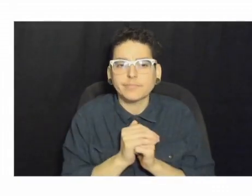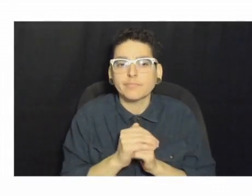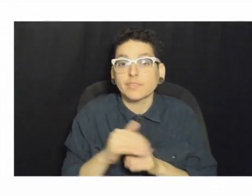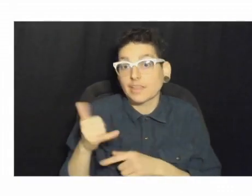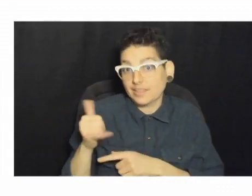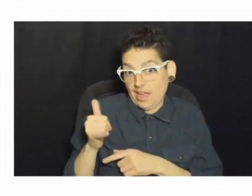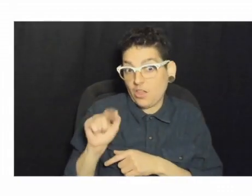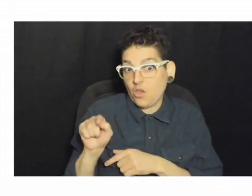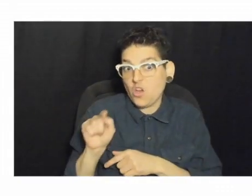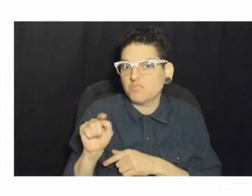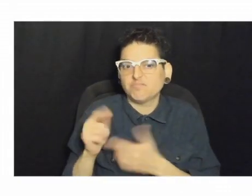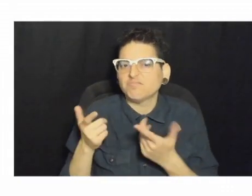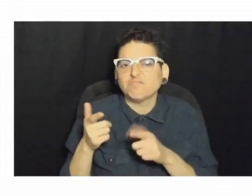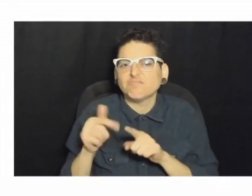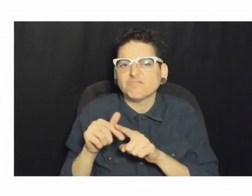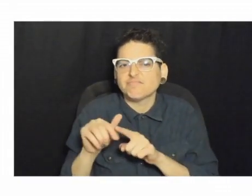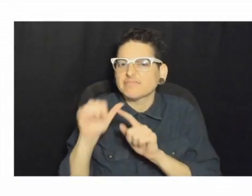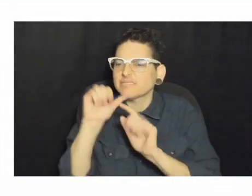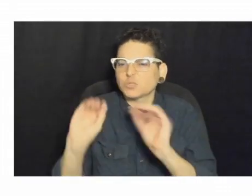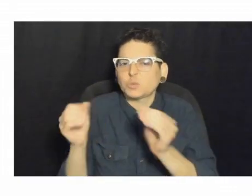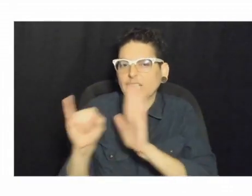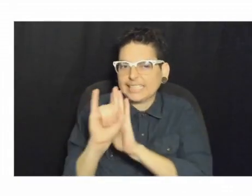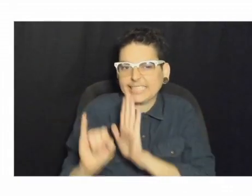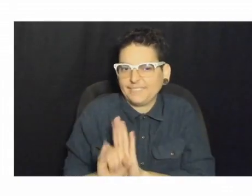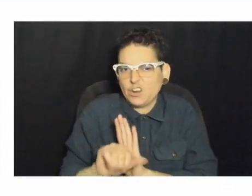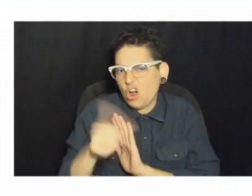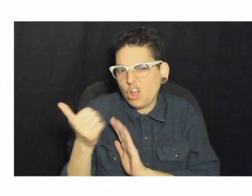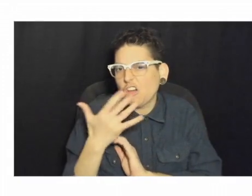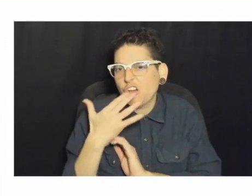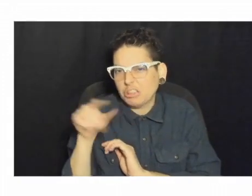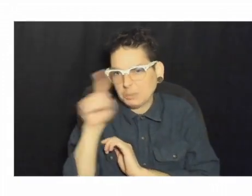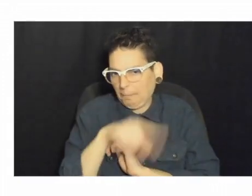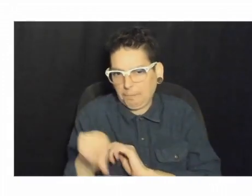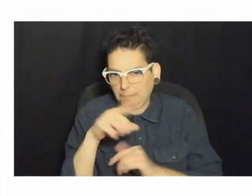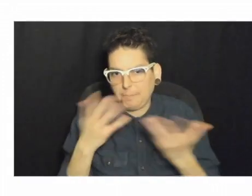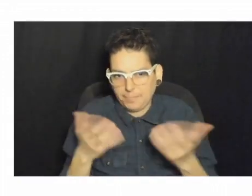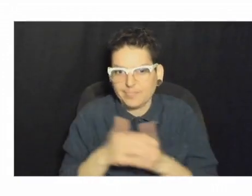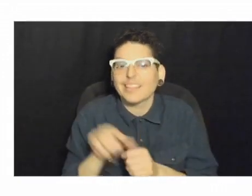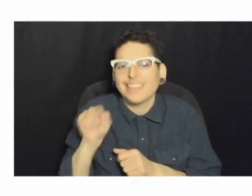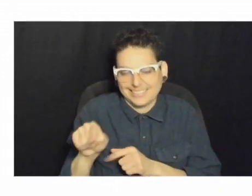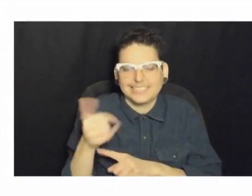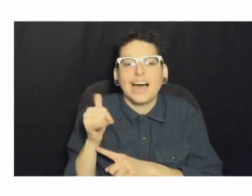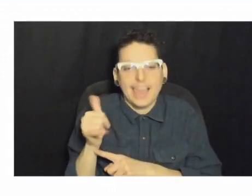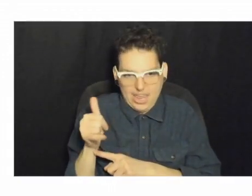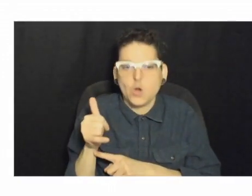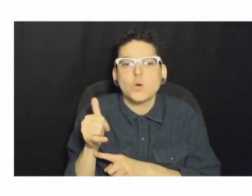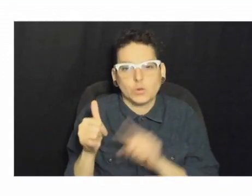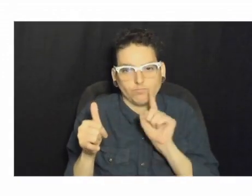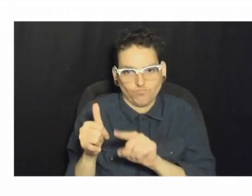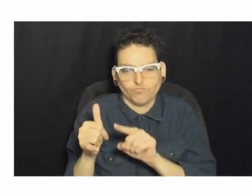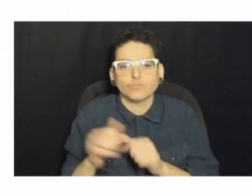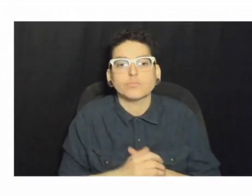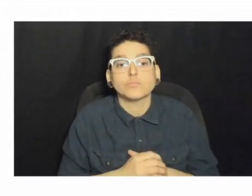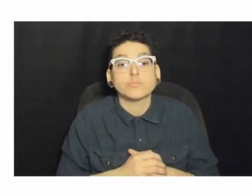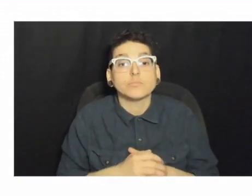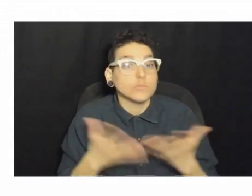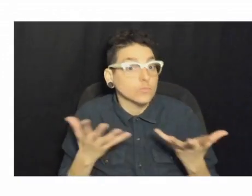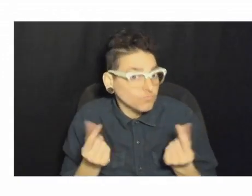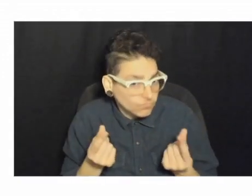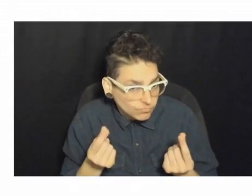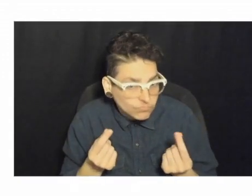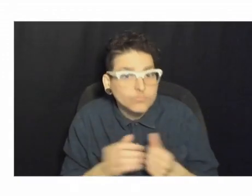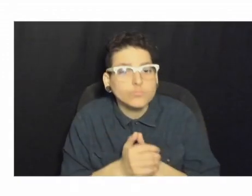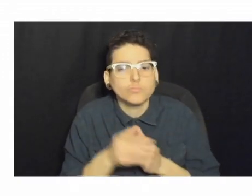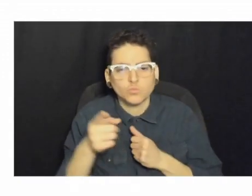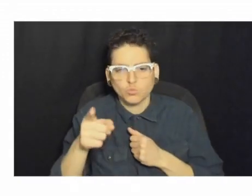types have sort of that yellowish orange color. So what you'll do when we kick off is you can just grab one of those